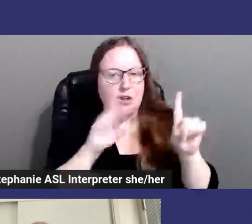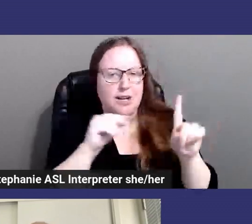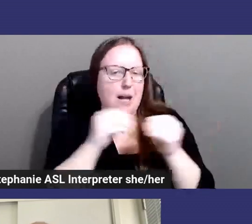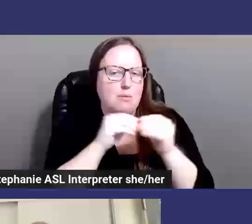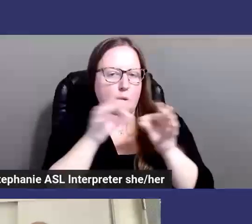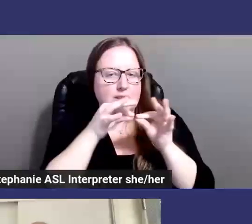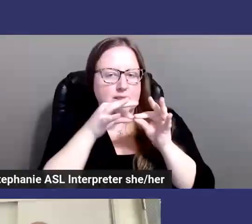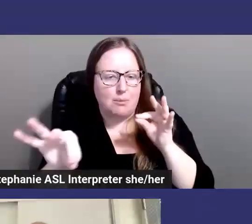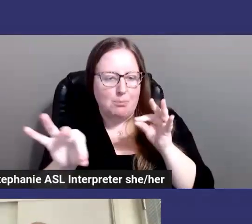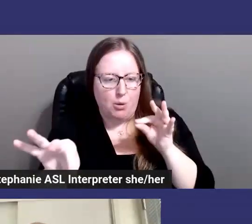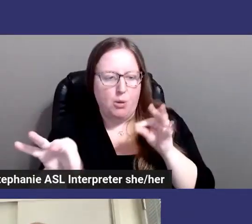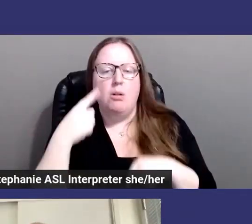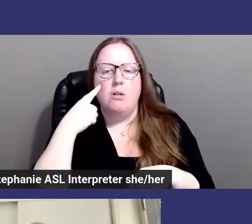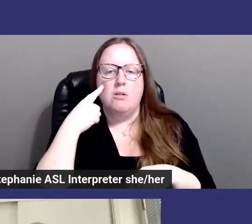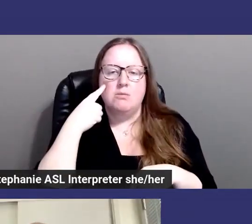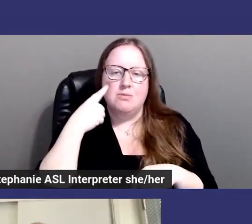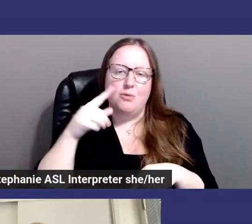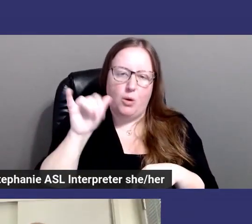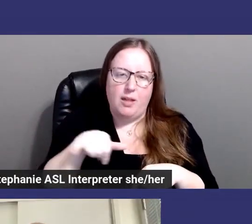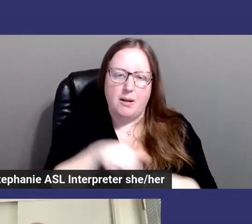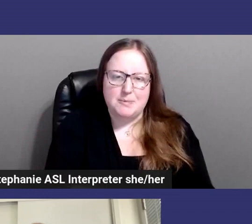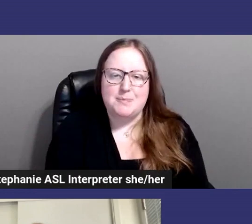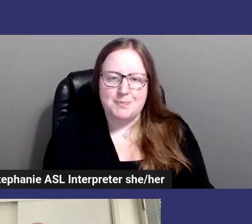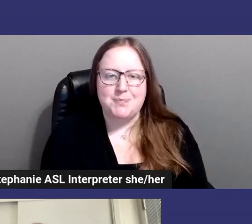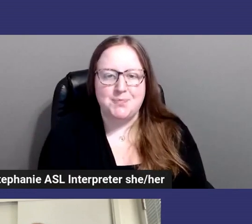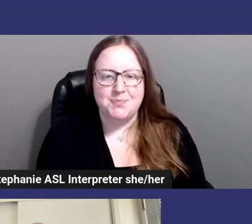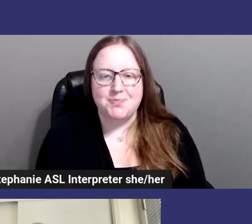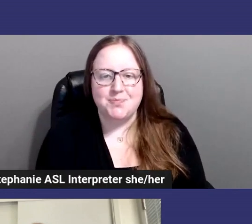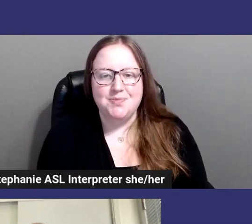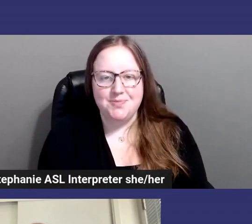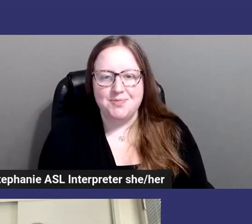simplifies for both the personas.